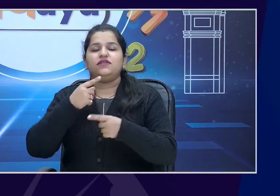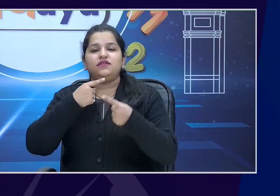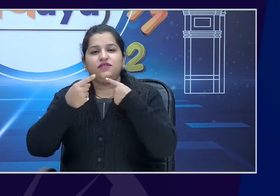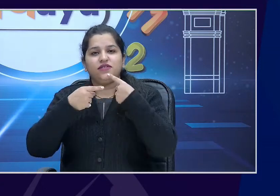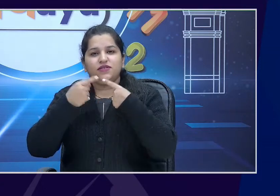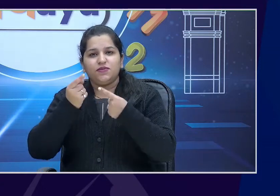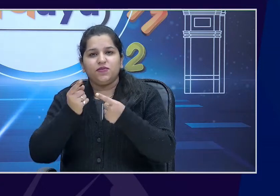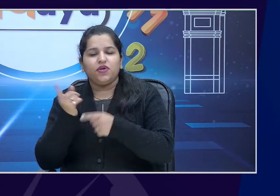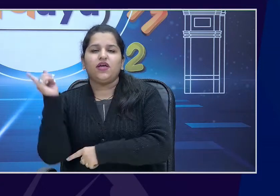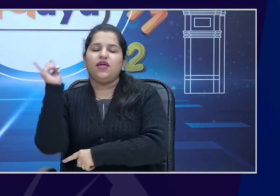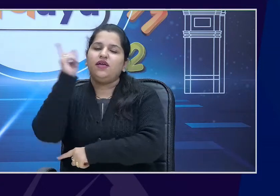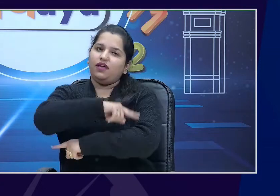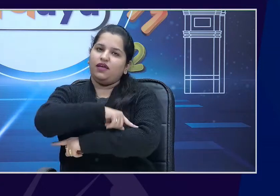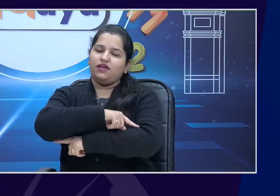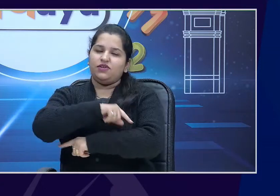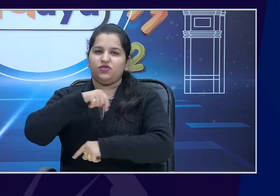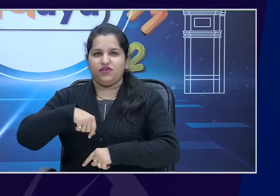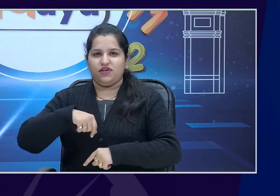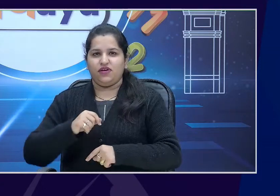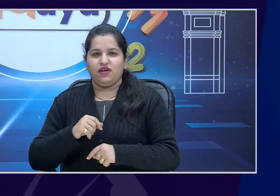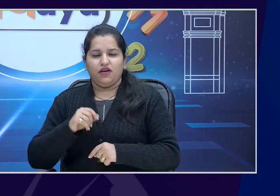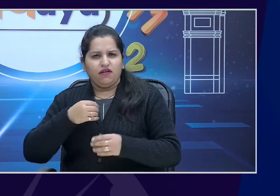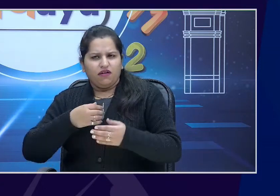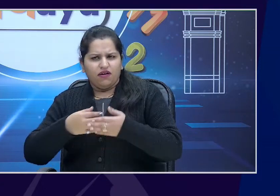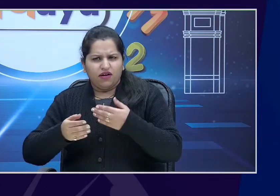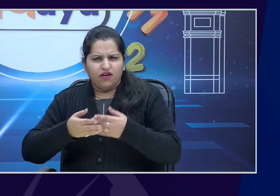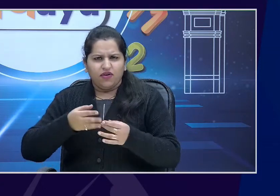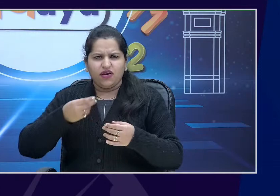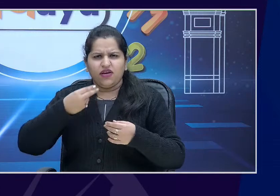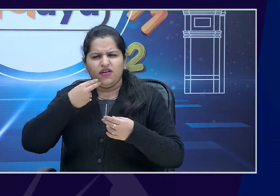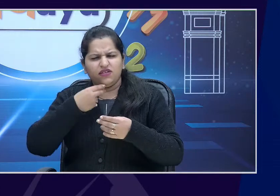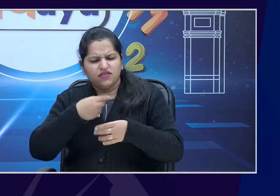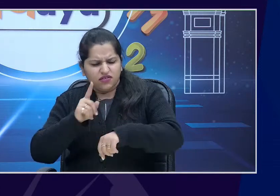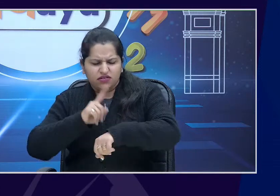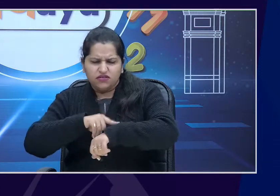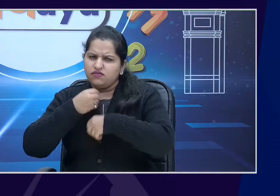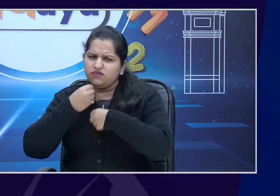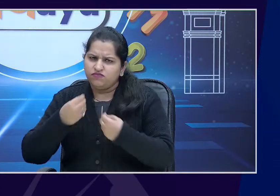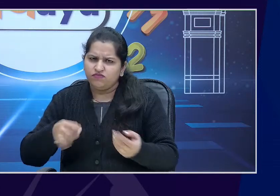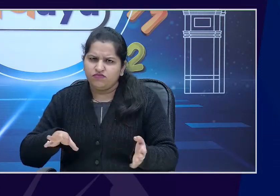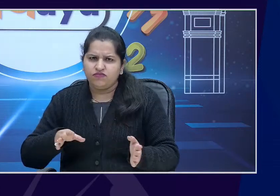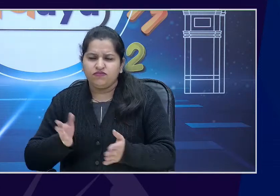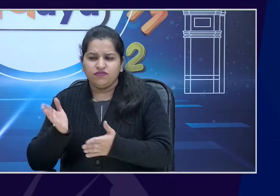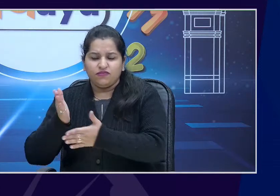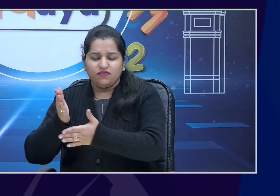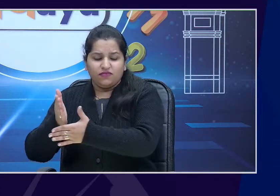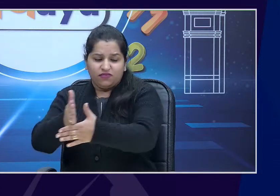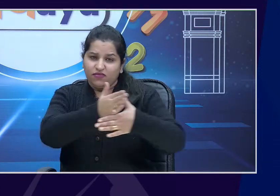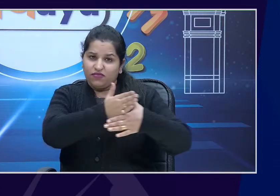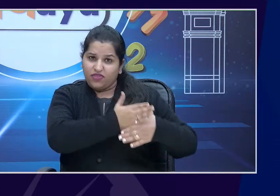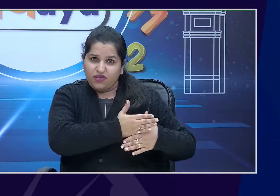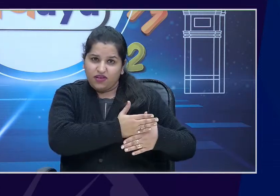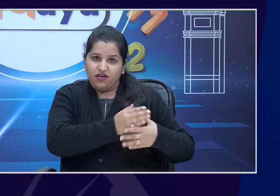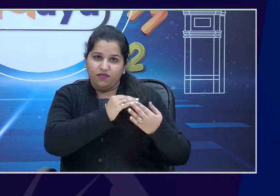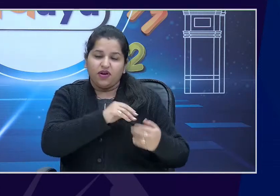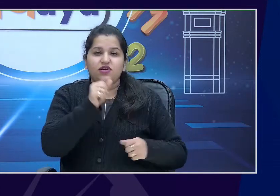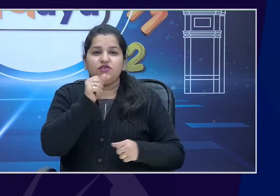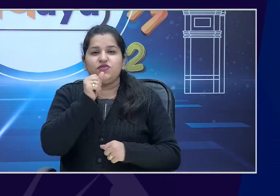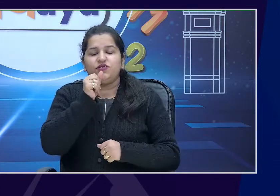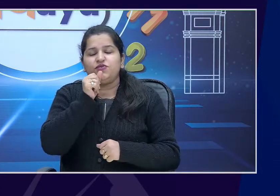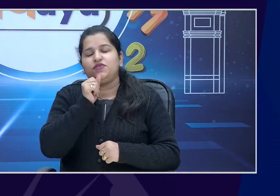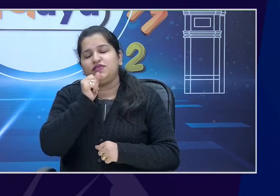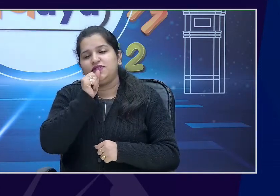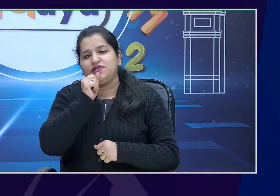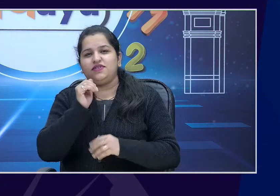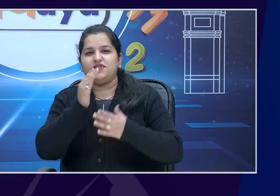stick each day, or anytime they want to stick the pictures, and they can keep it as a precious debt. Okay,